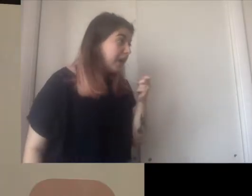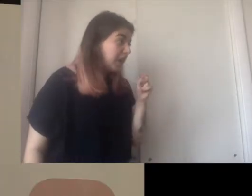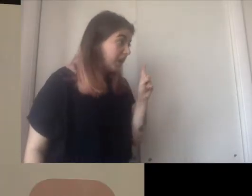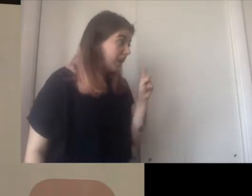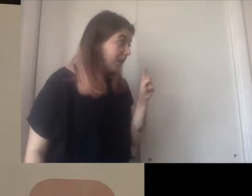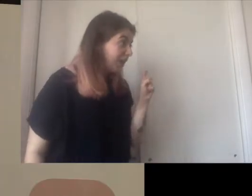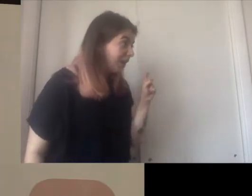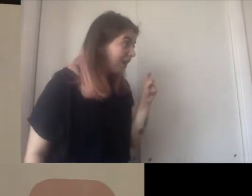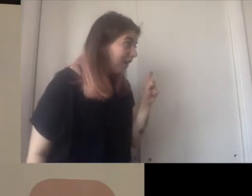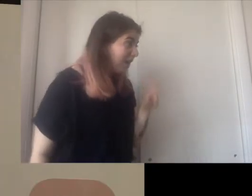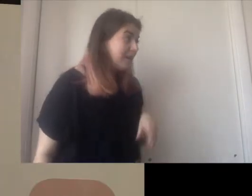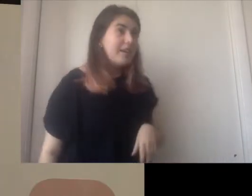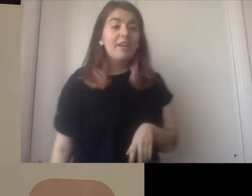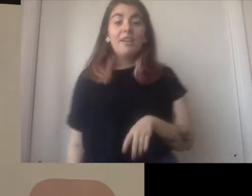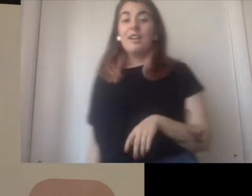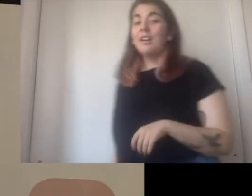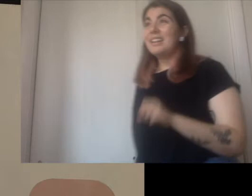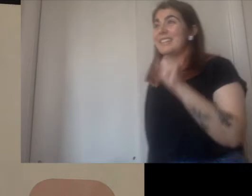pretty?